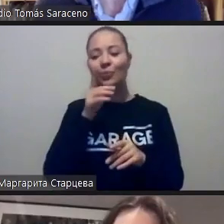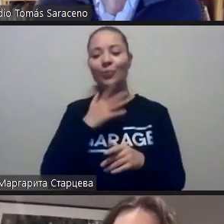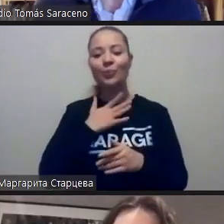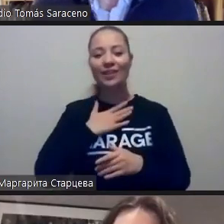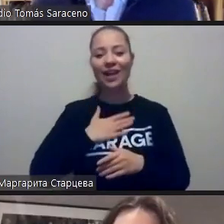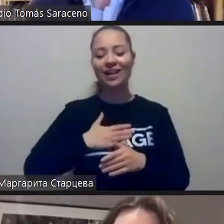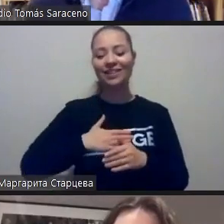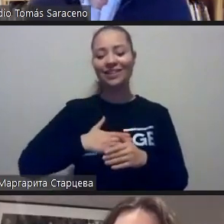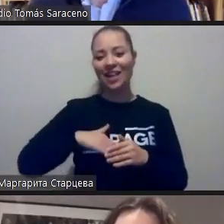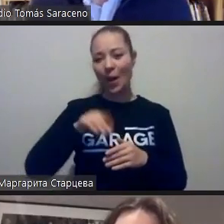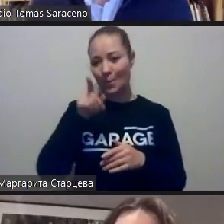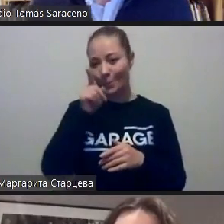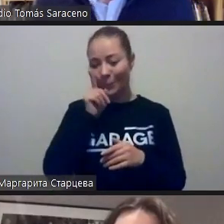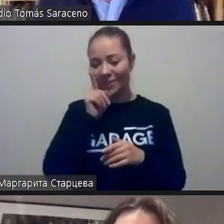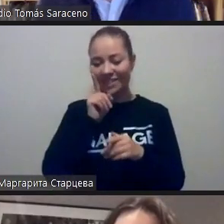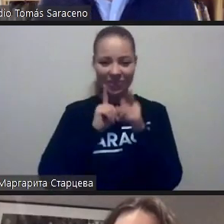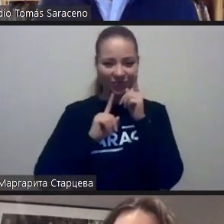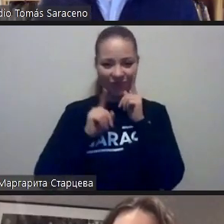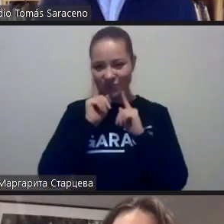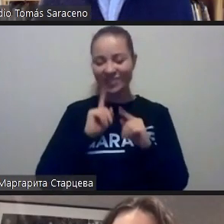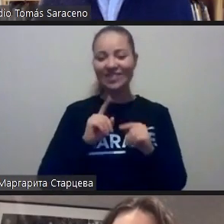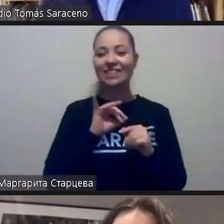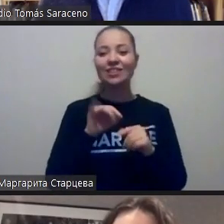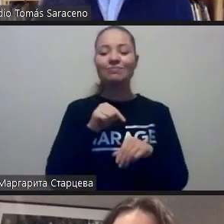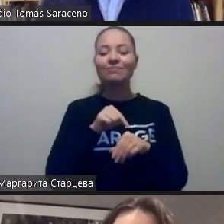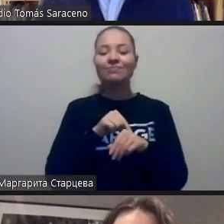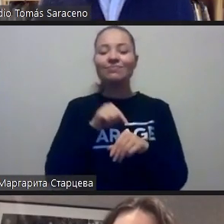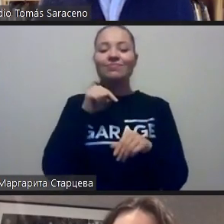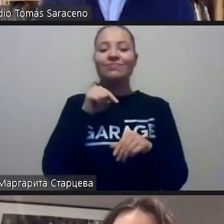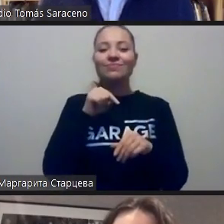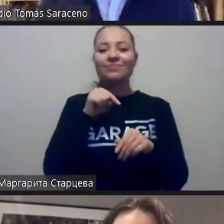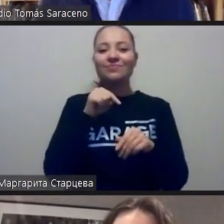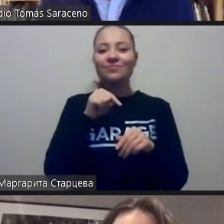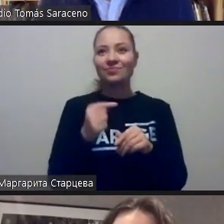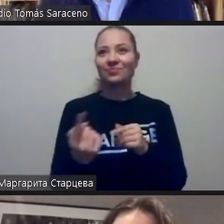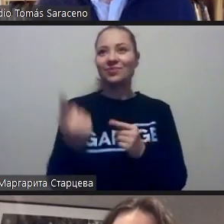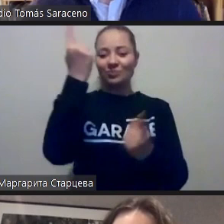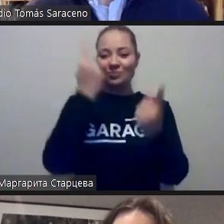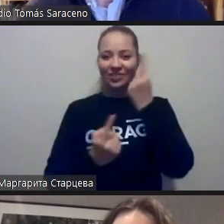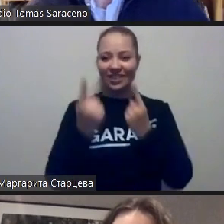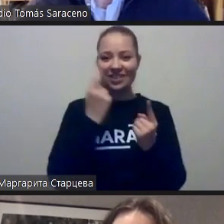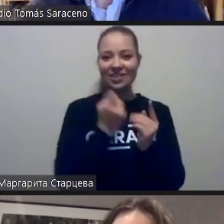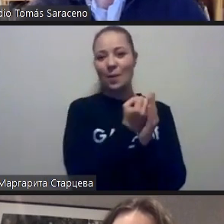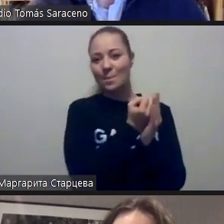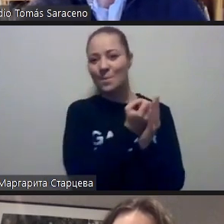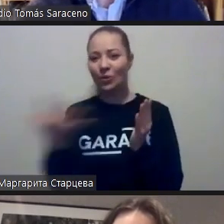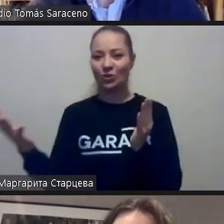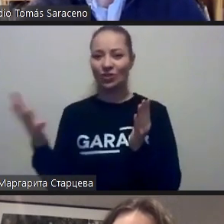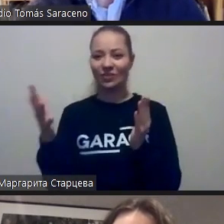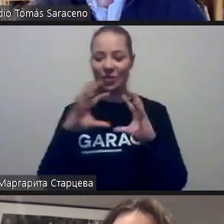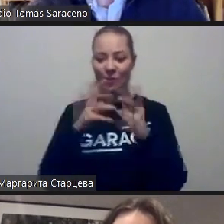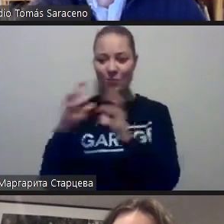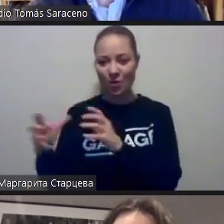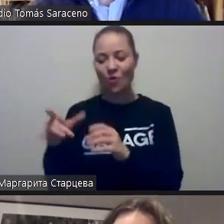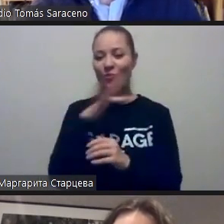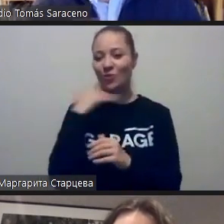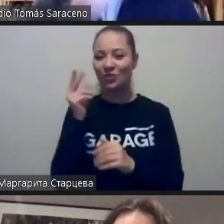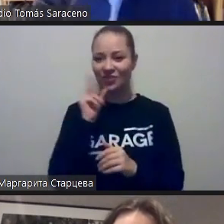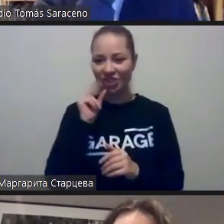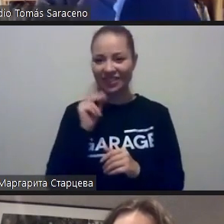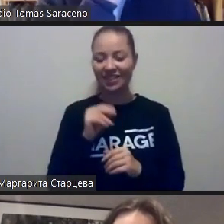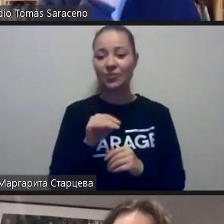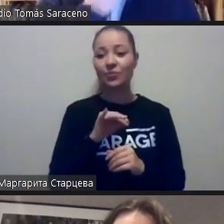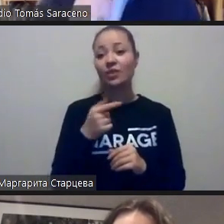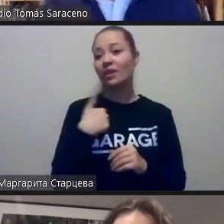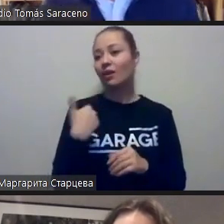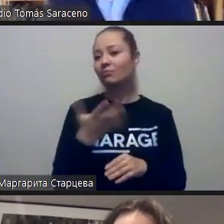so that everybody has this pleasant feeling and continues thinking about these possible futures with an S at the